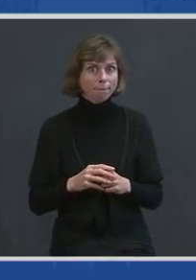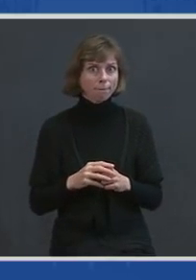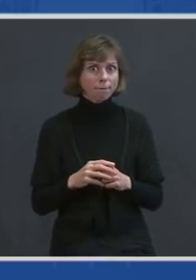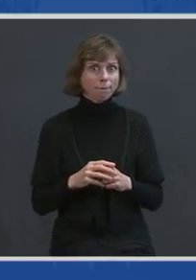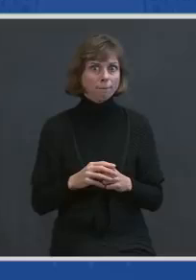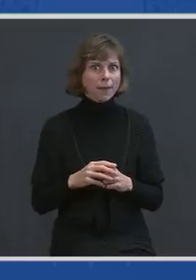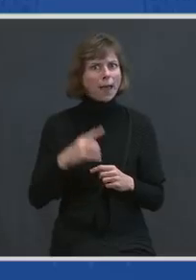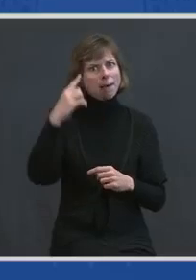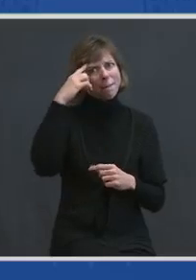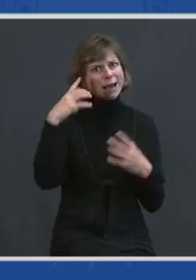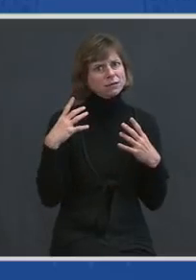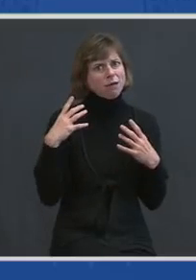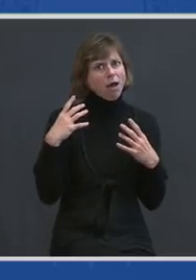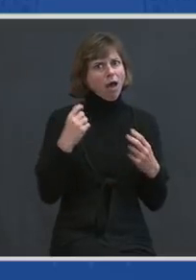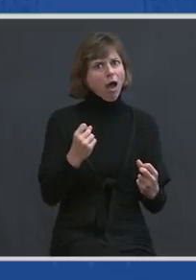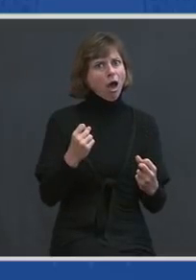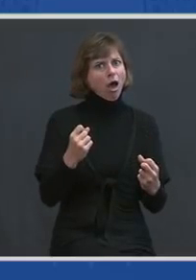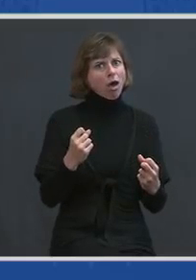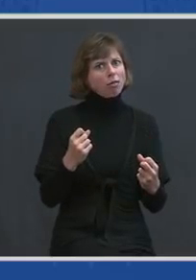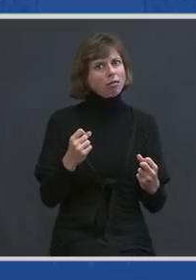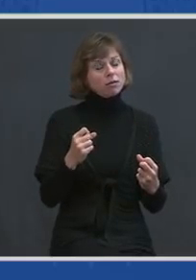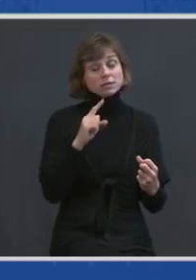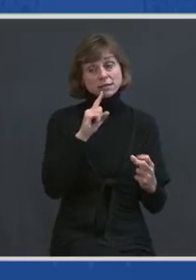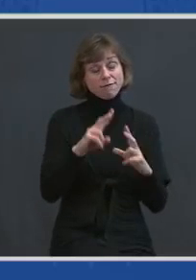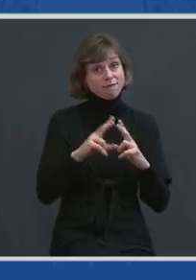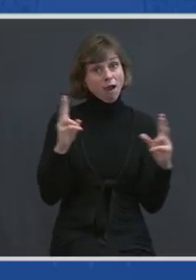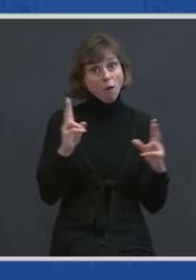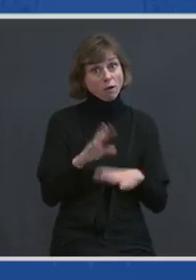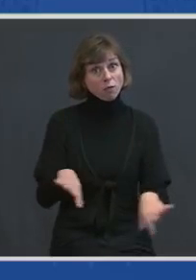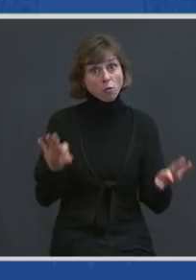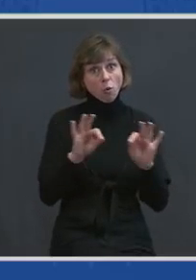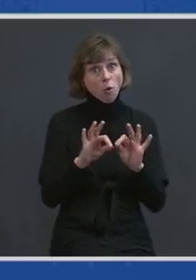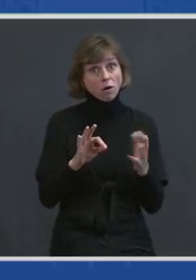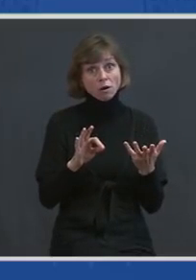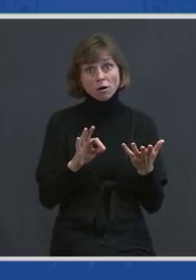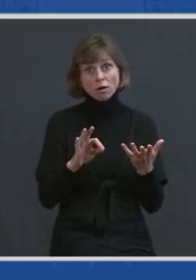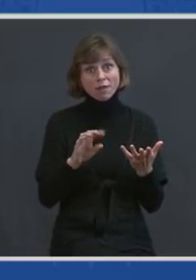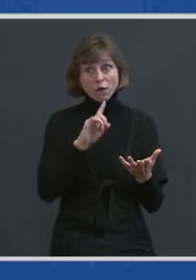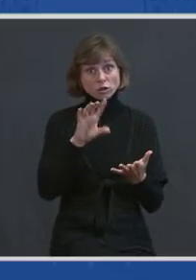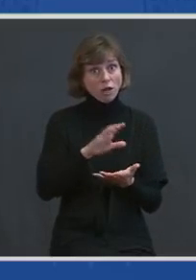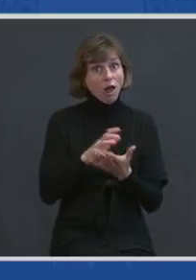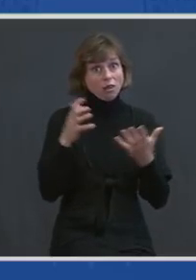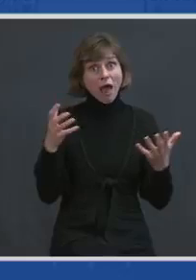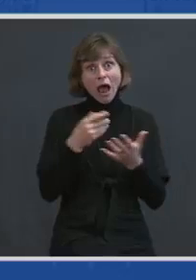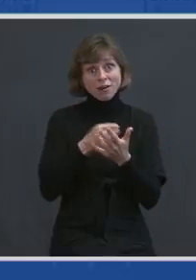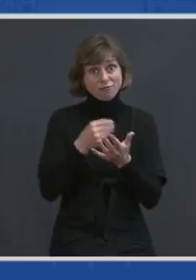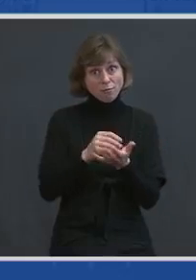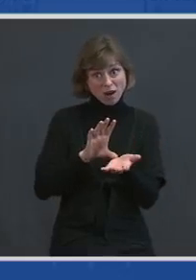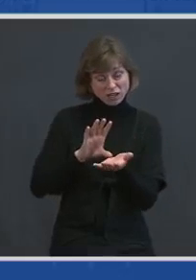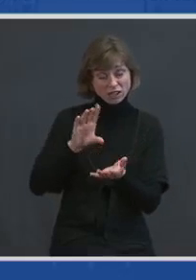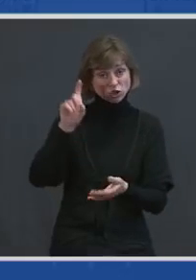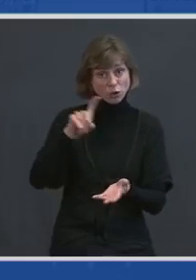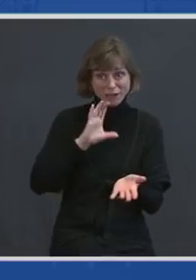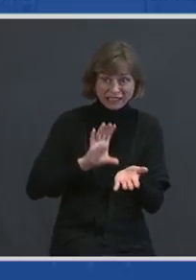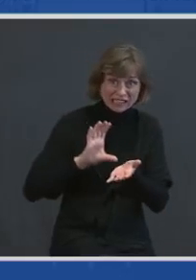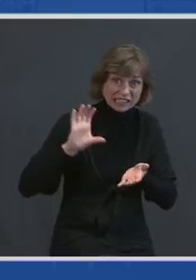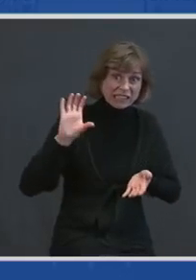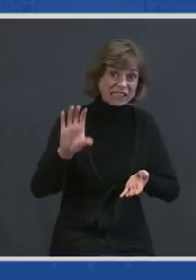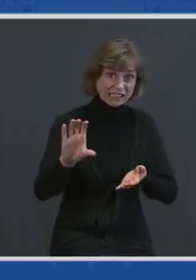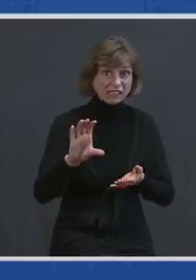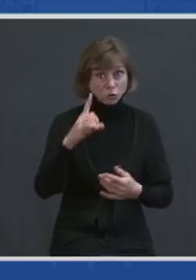mental health is just a real important, and I'm glad to see there's a lot of money in there for mental health services, because it's incredibly